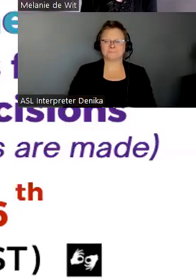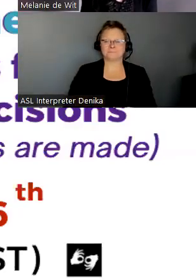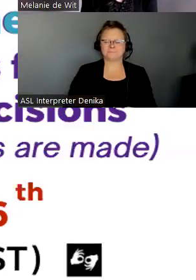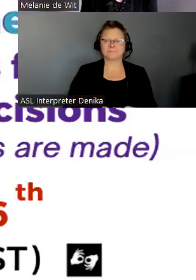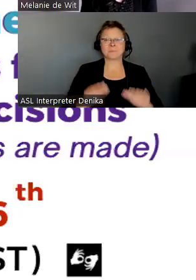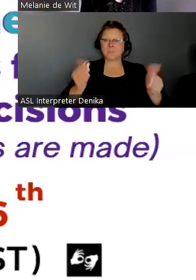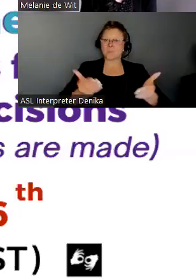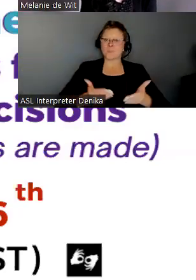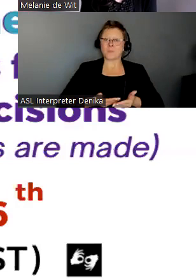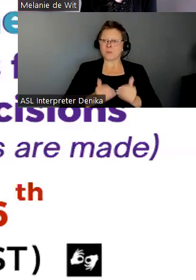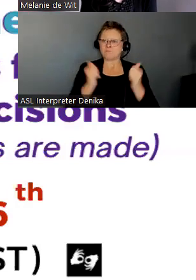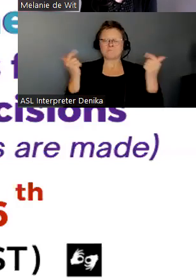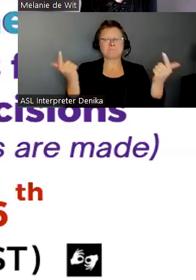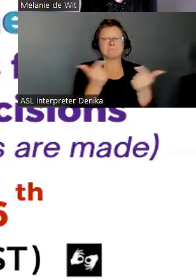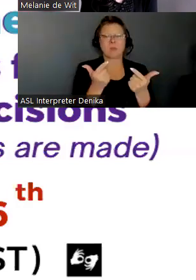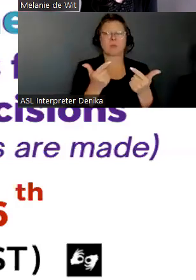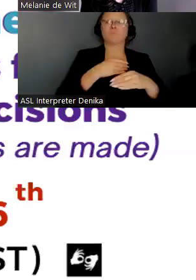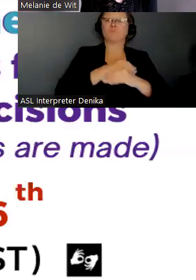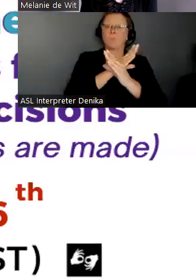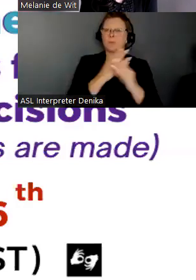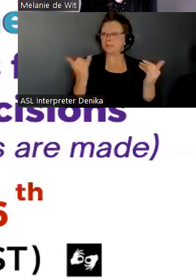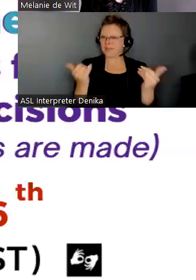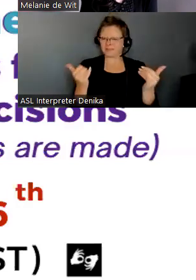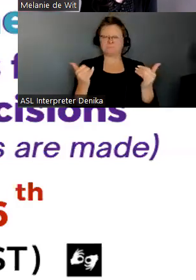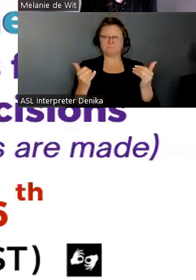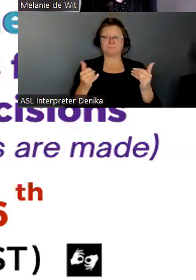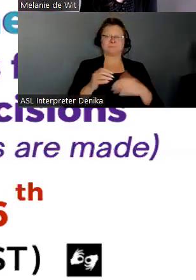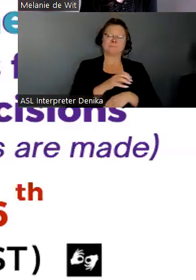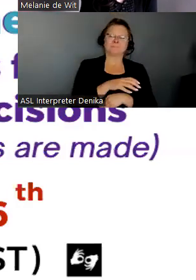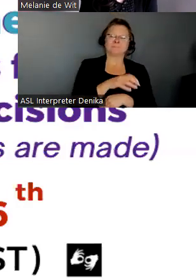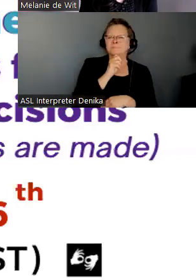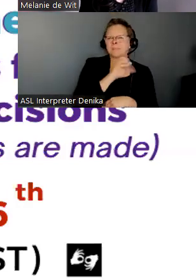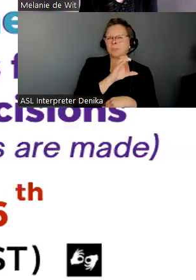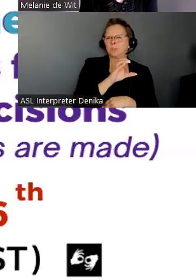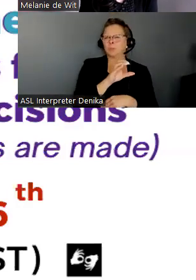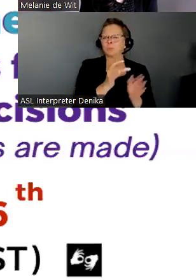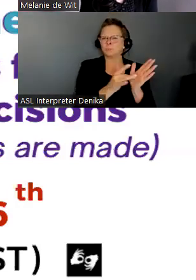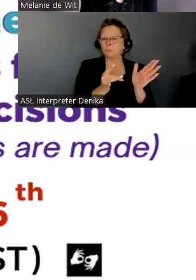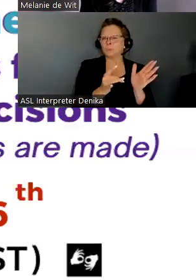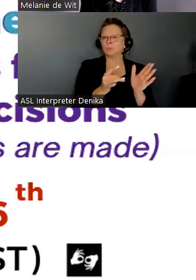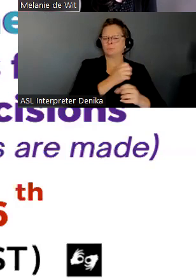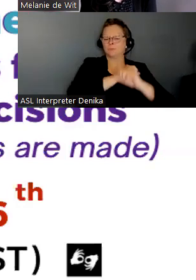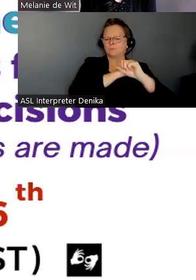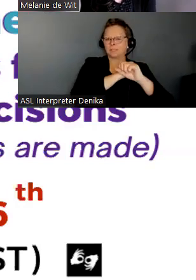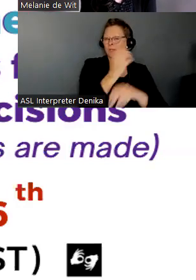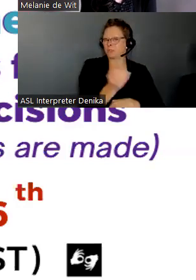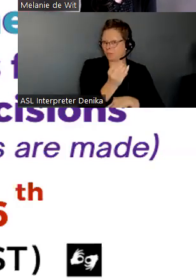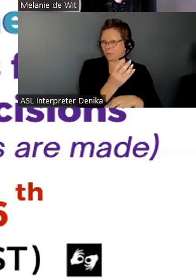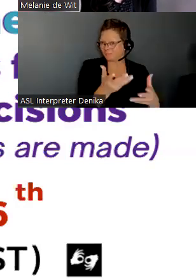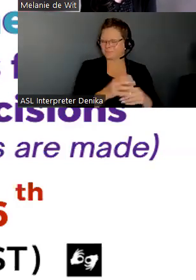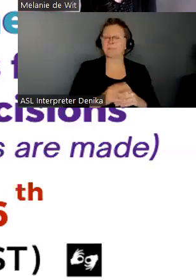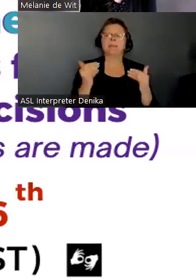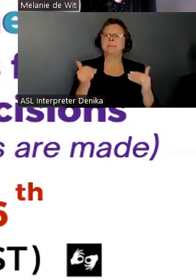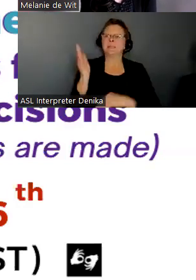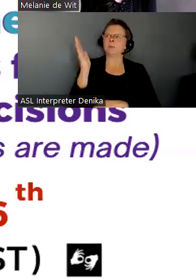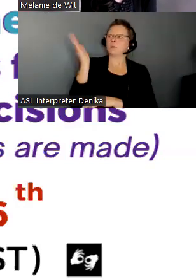So welcome everyone to our webinar today hosted by Elder Abuse Prevention Ontario. Today we're pleased to have a presentation